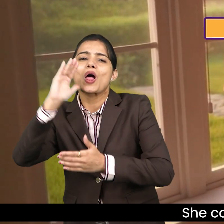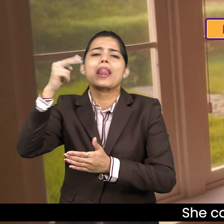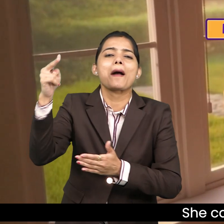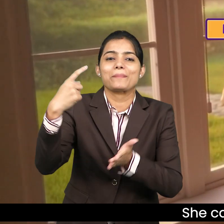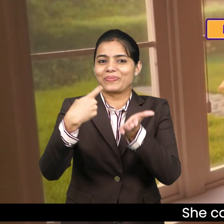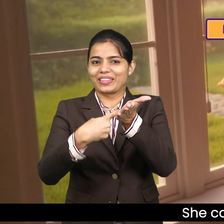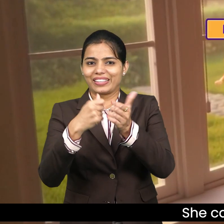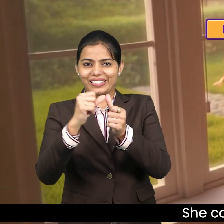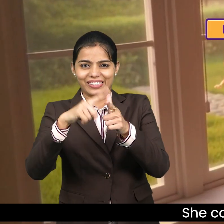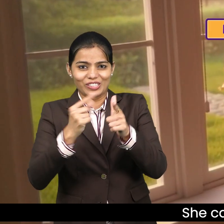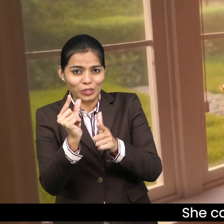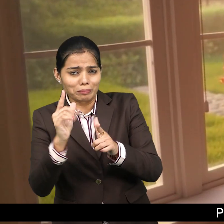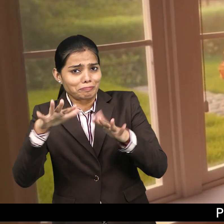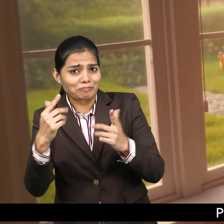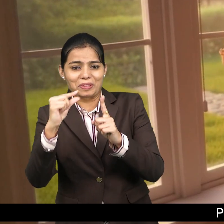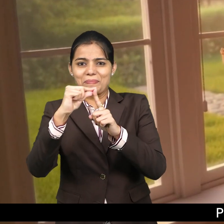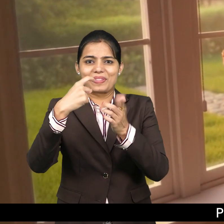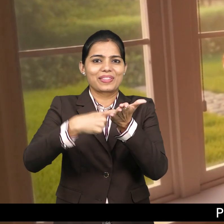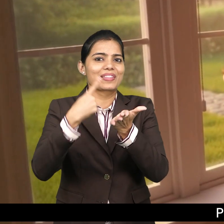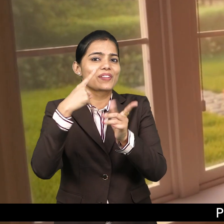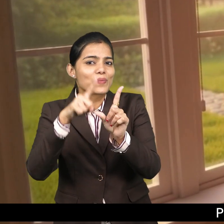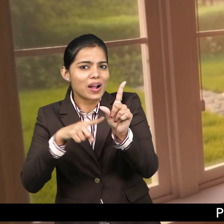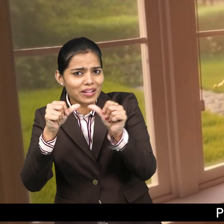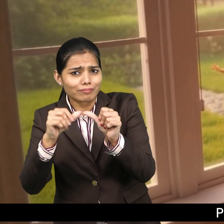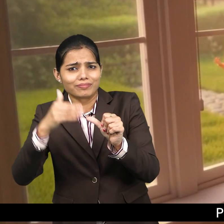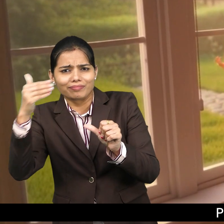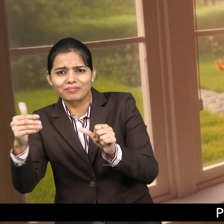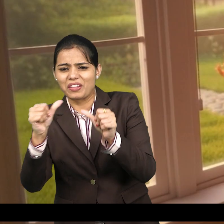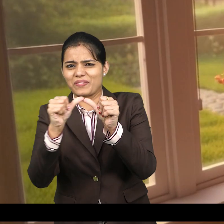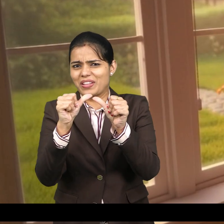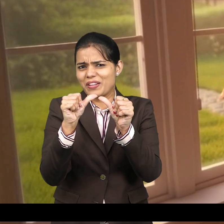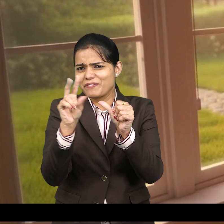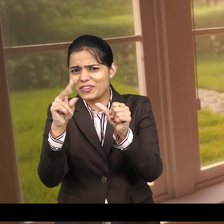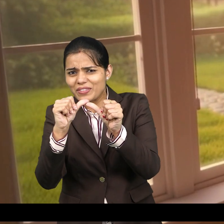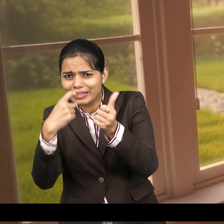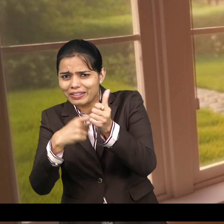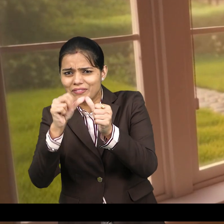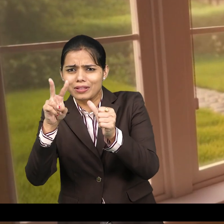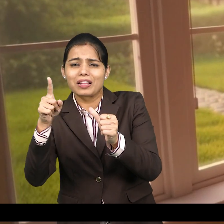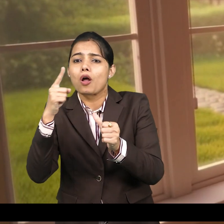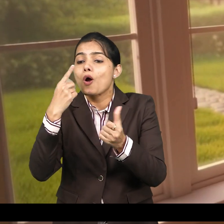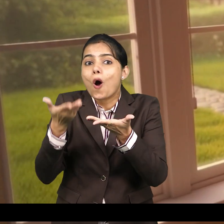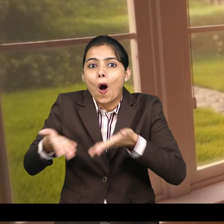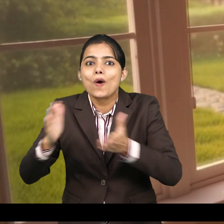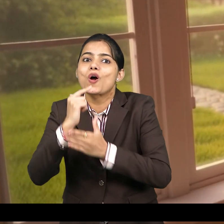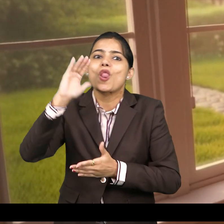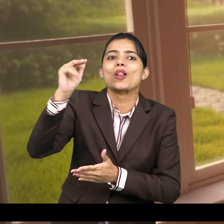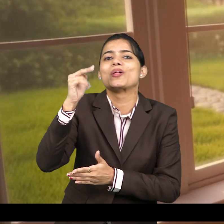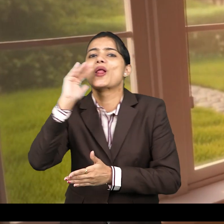friends Raju, Priya and Arav to come over.